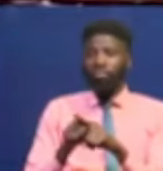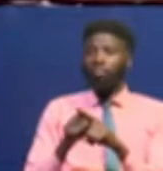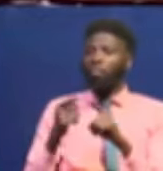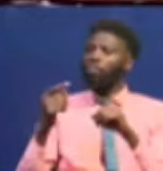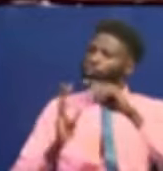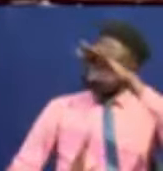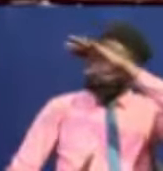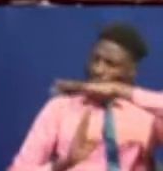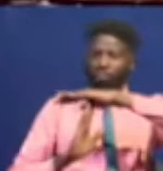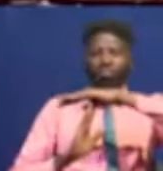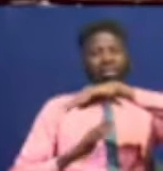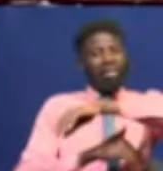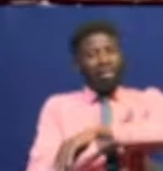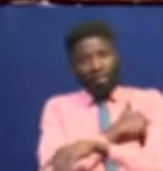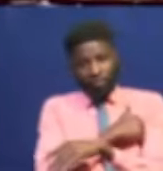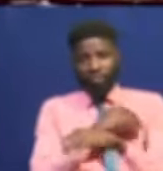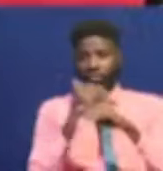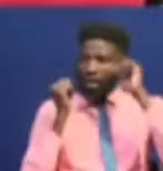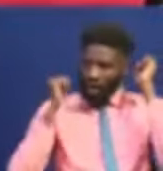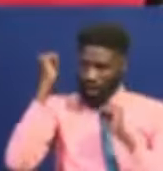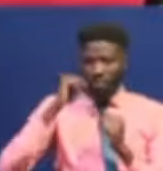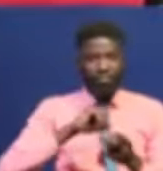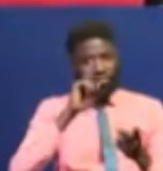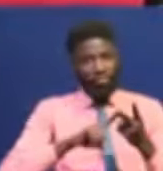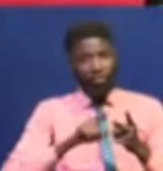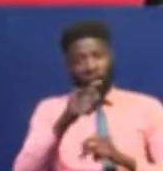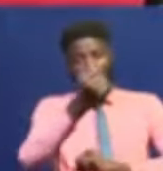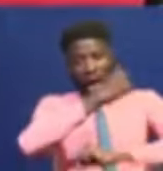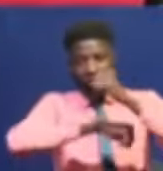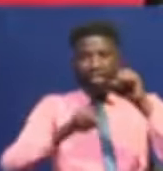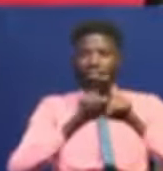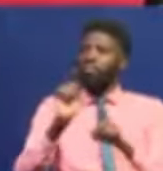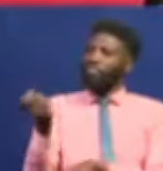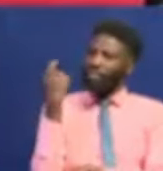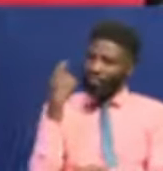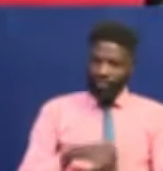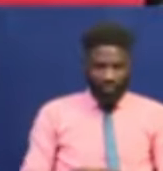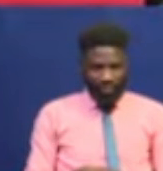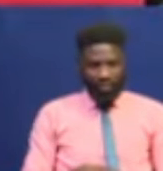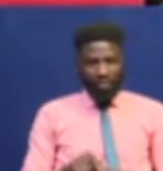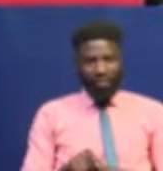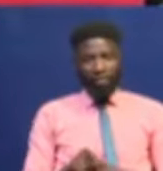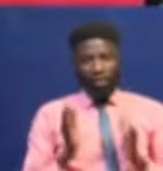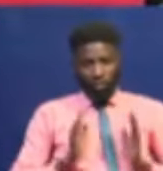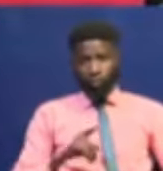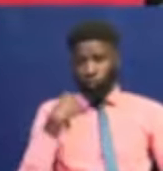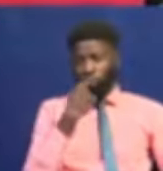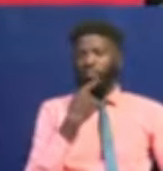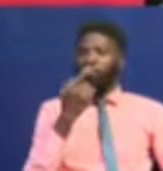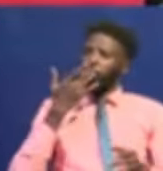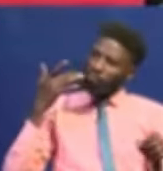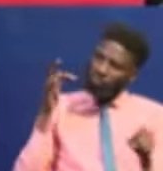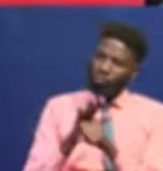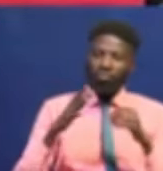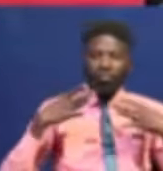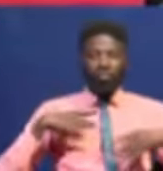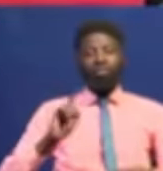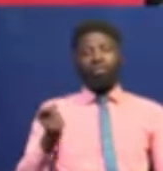as President, Head of Government, and the person who took the sword and promised to protect the people of